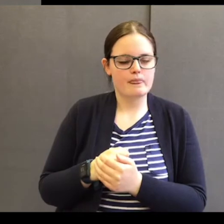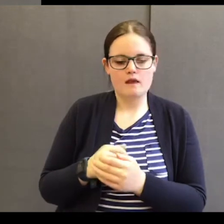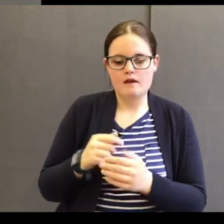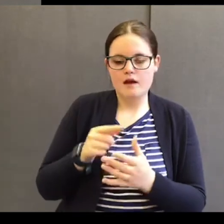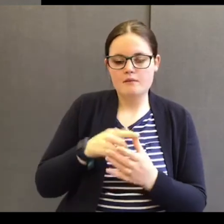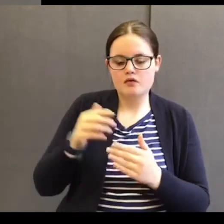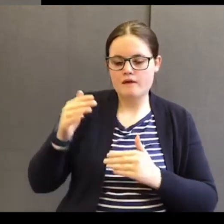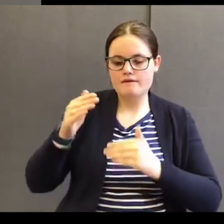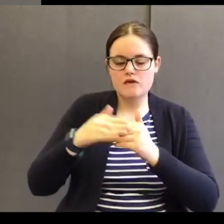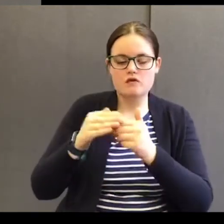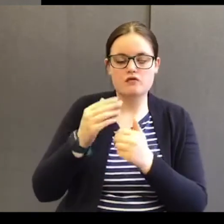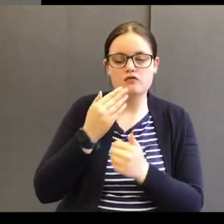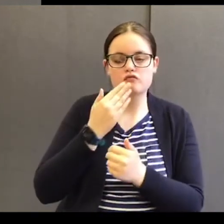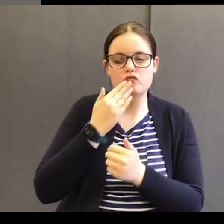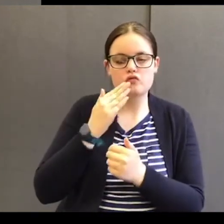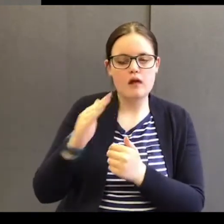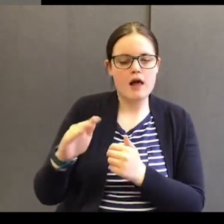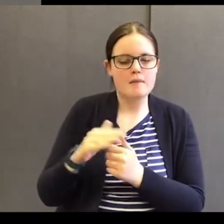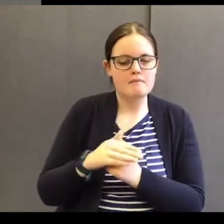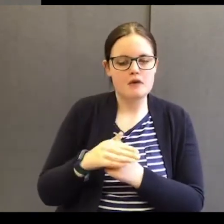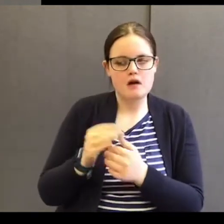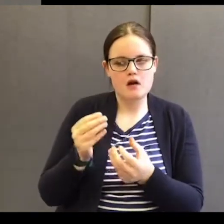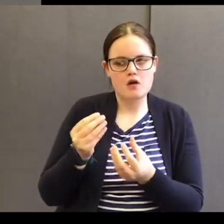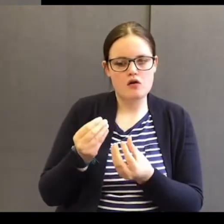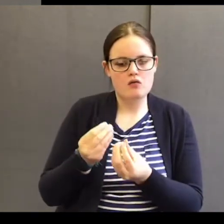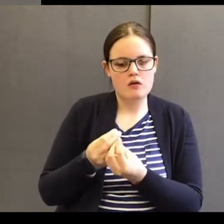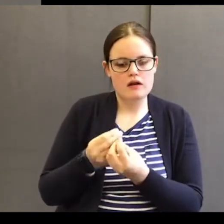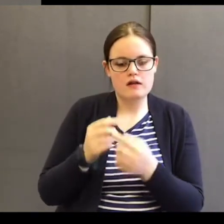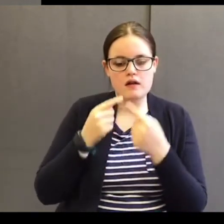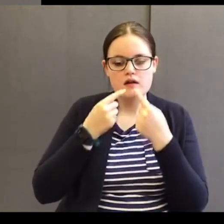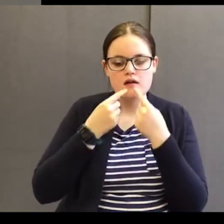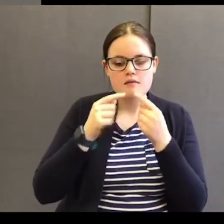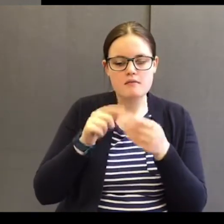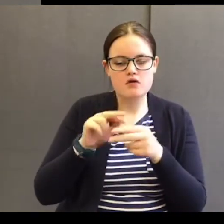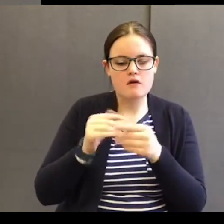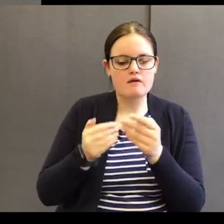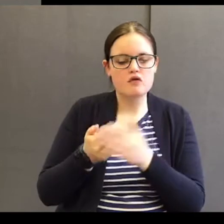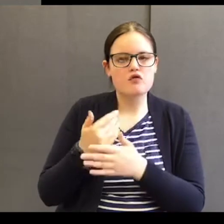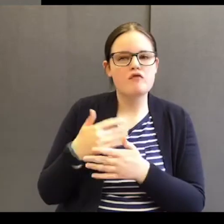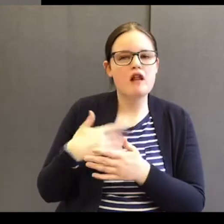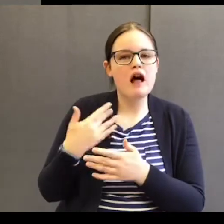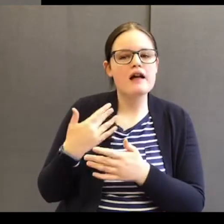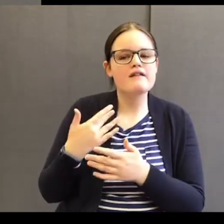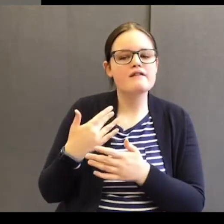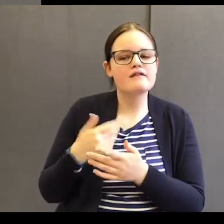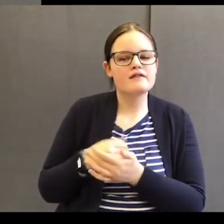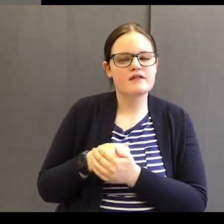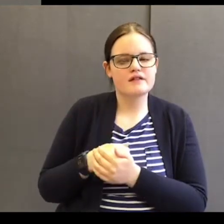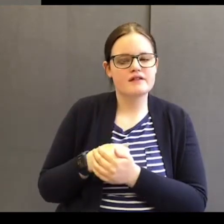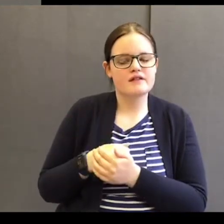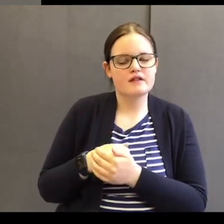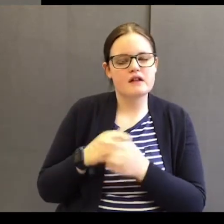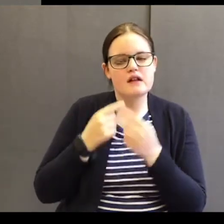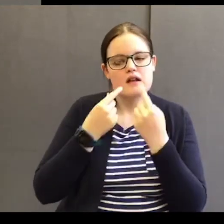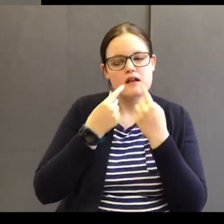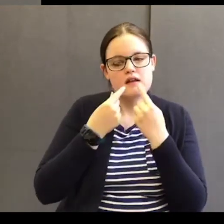did. They filled Jerusalem with the message of new